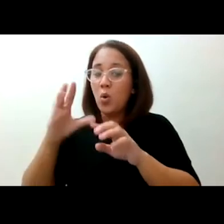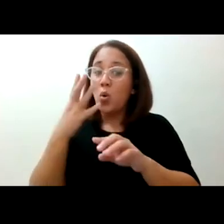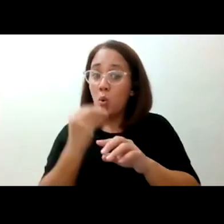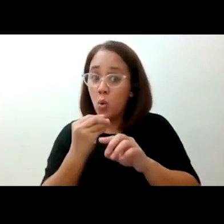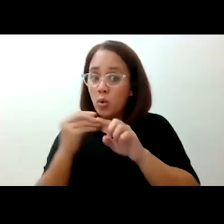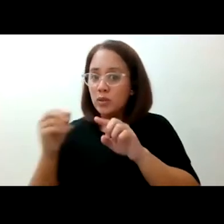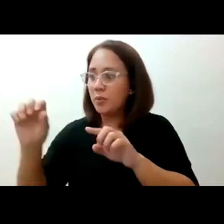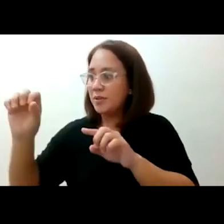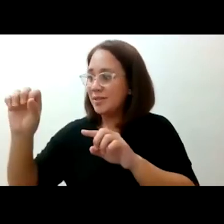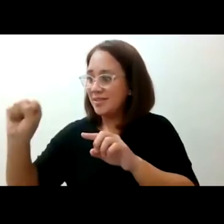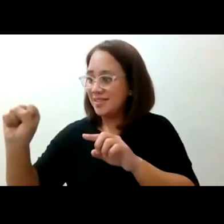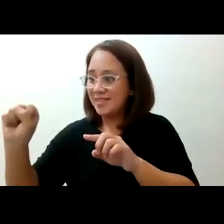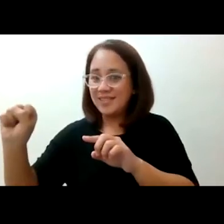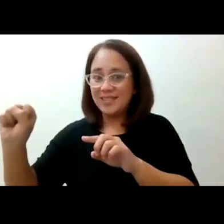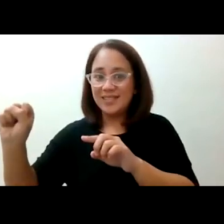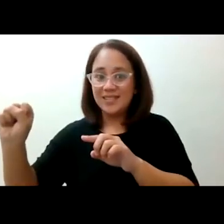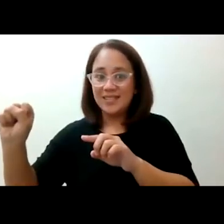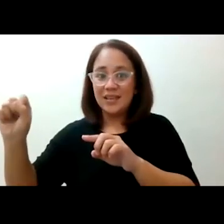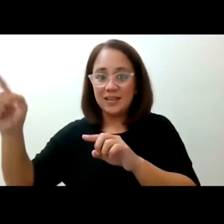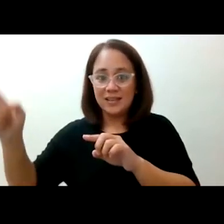spell out both words.